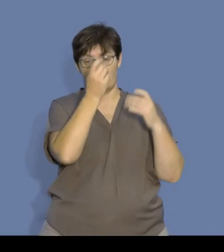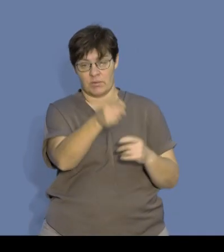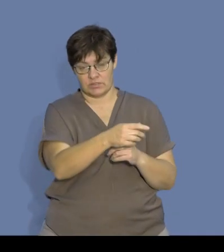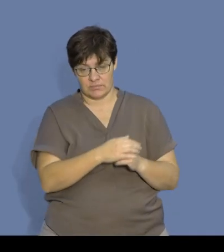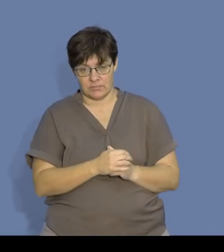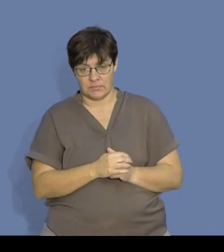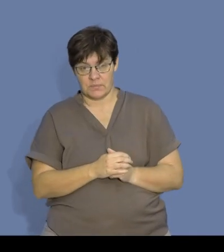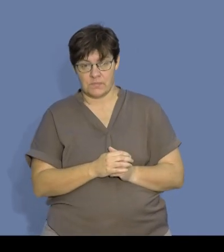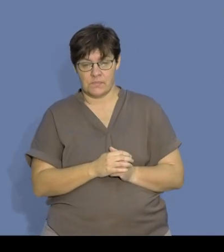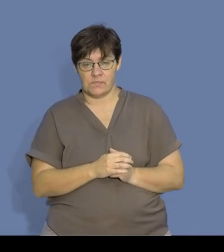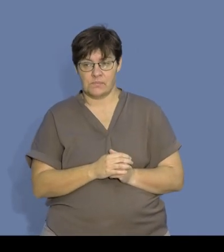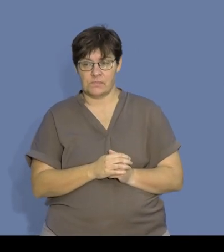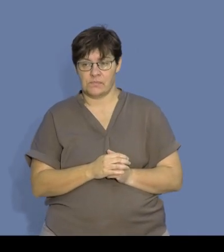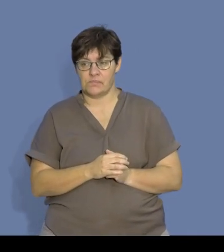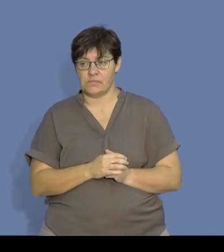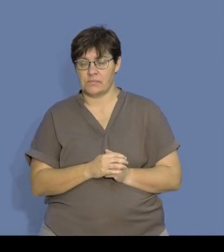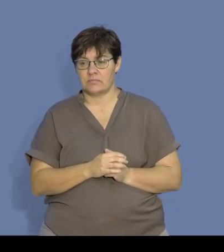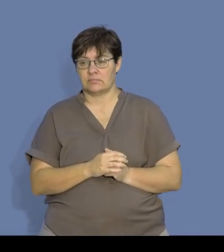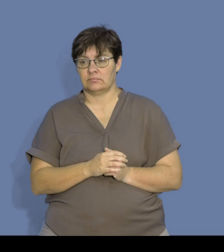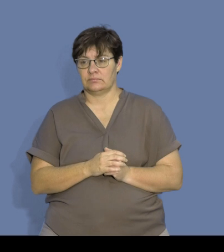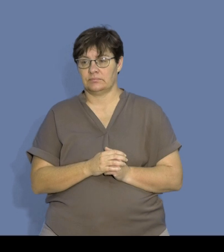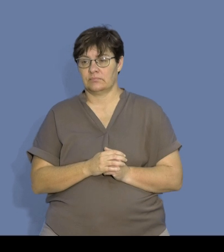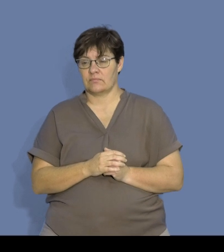go back to our info.